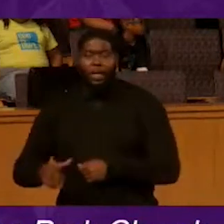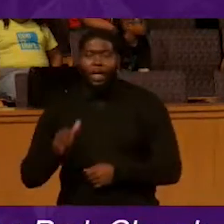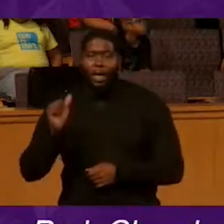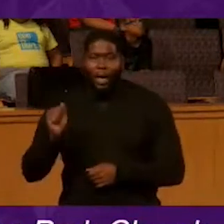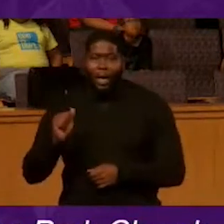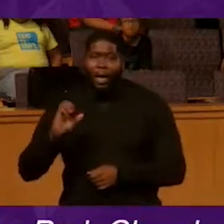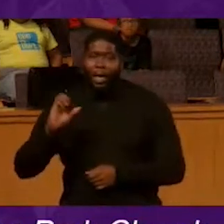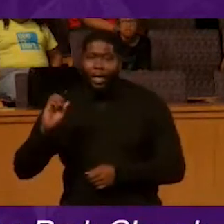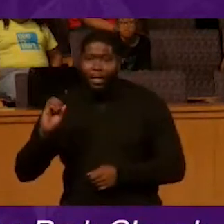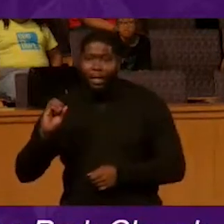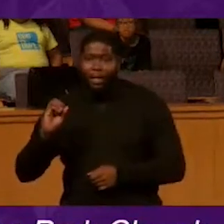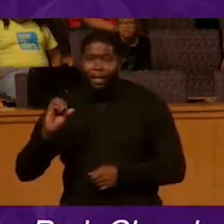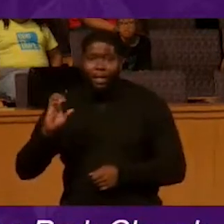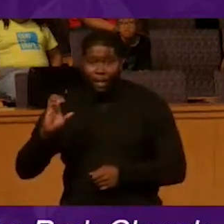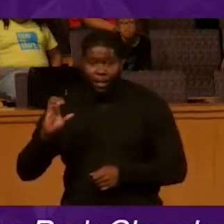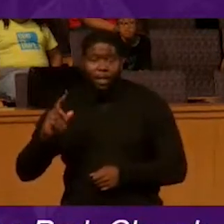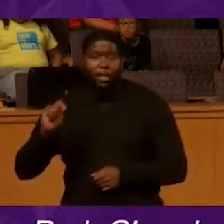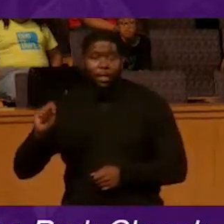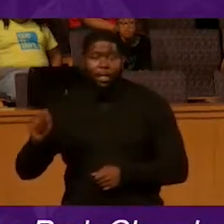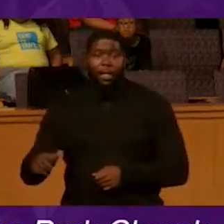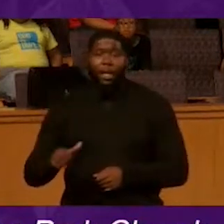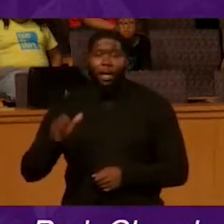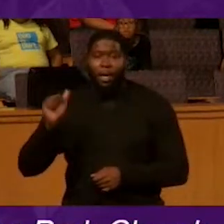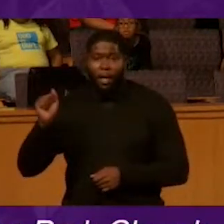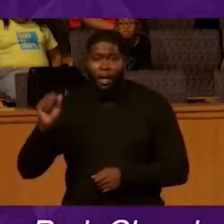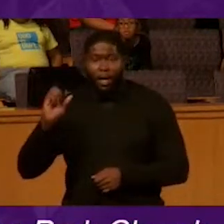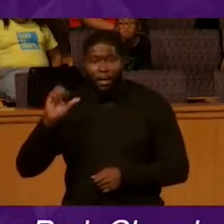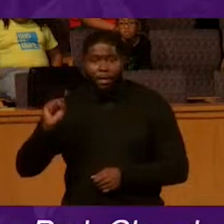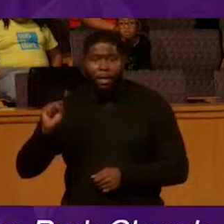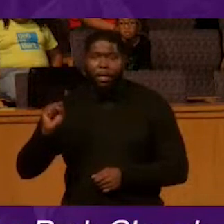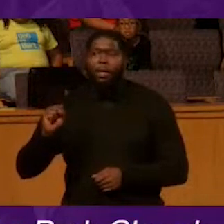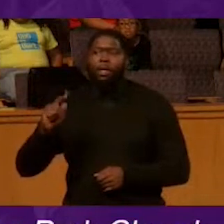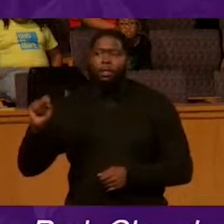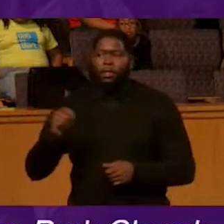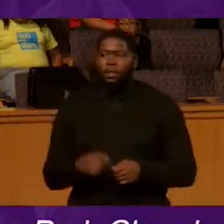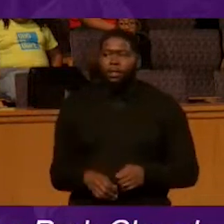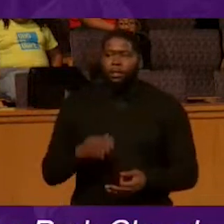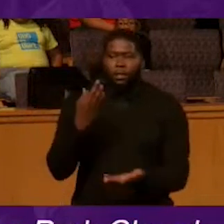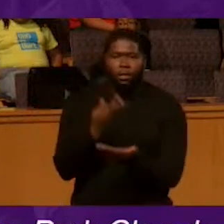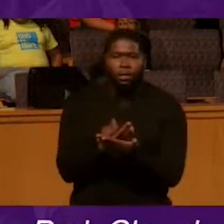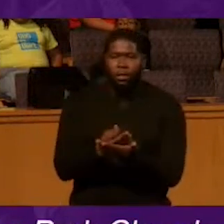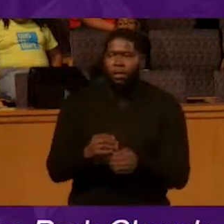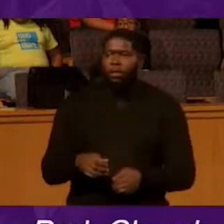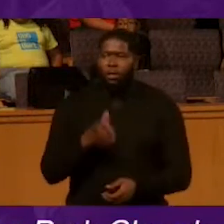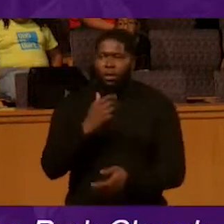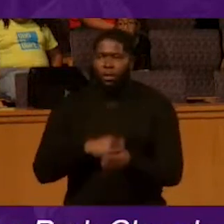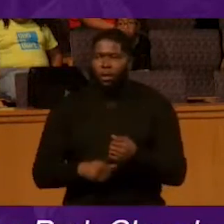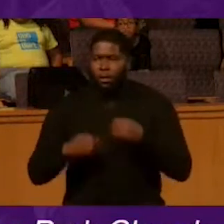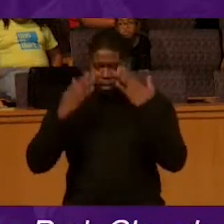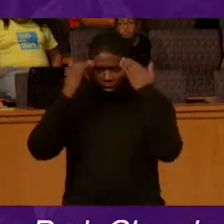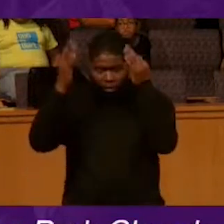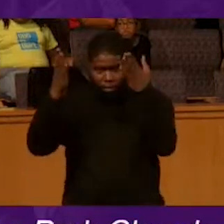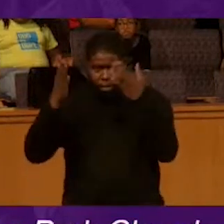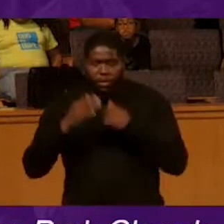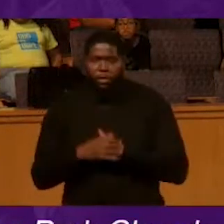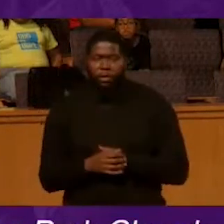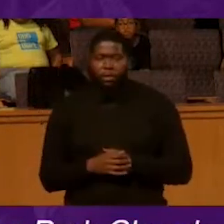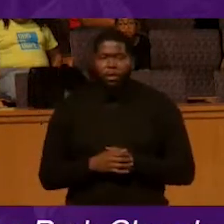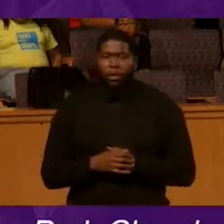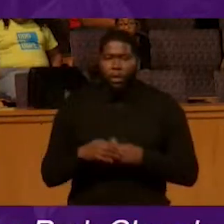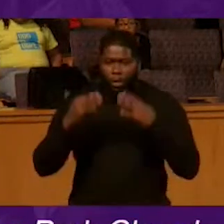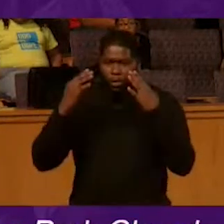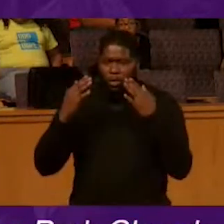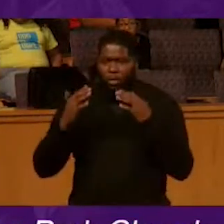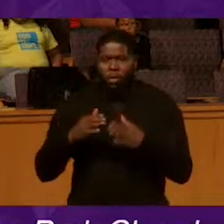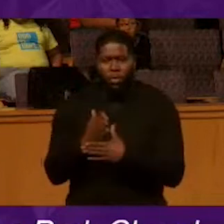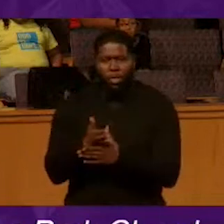and SAT, as well as receiving scholarship information and some of the important information, some of the important material that